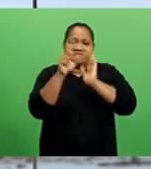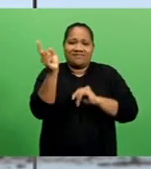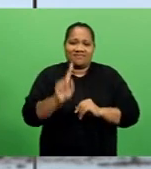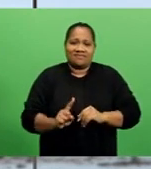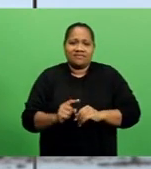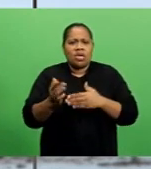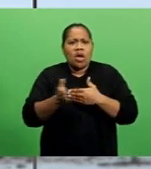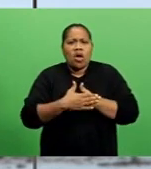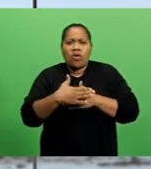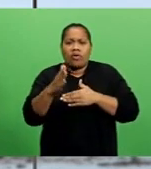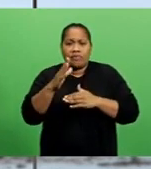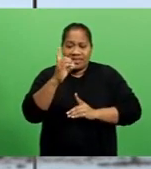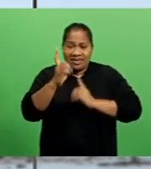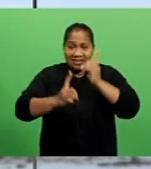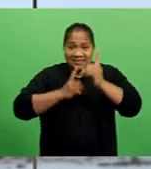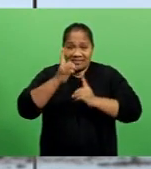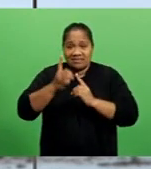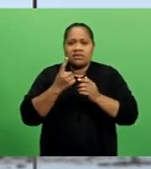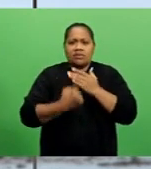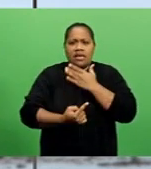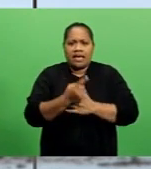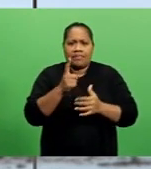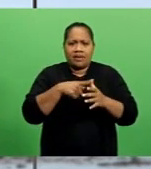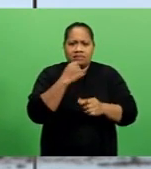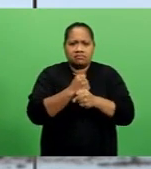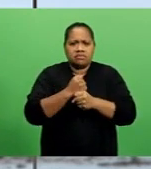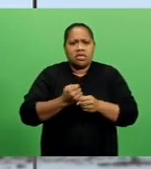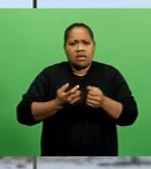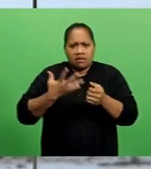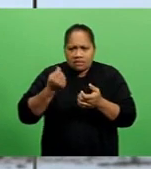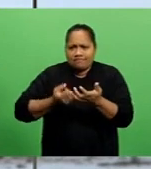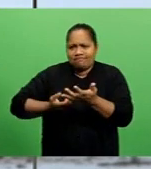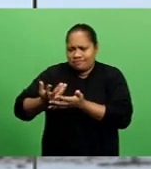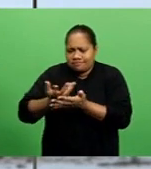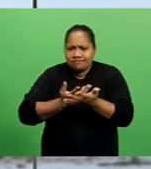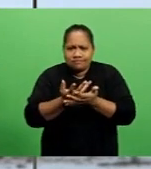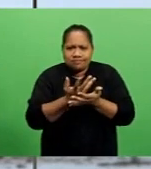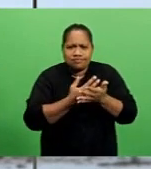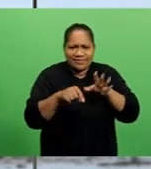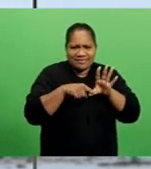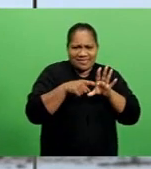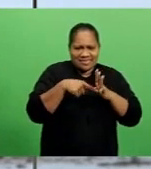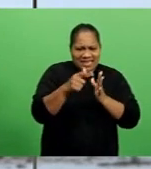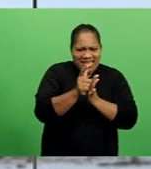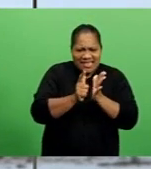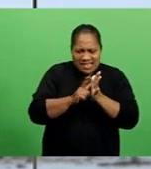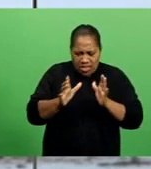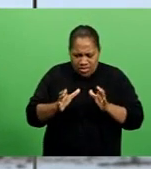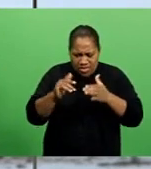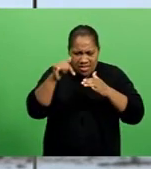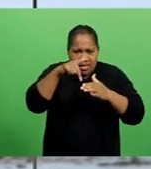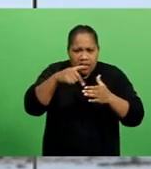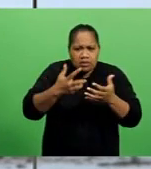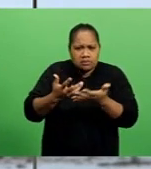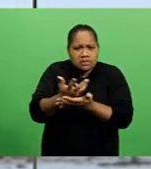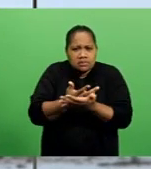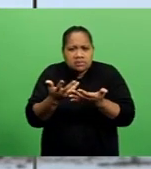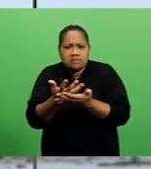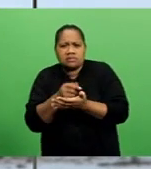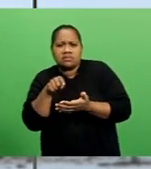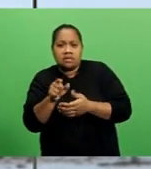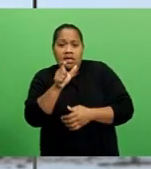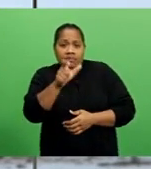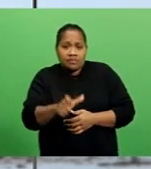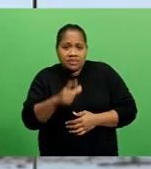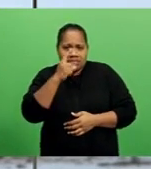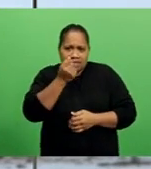opening the convention, Syed Qayyum said there is also talks within the legal fraternity to increase the period for which a person can actually become